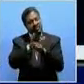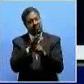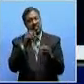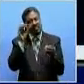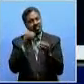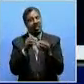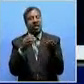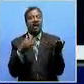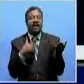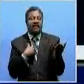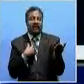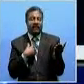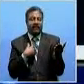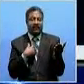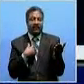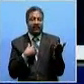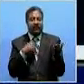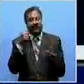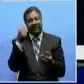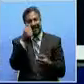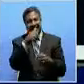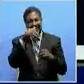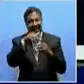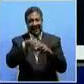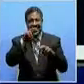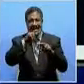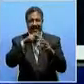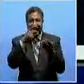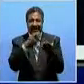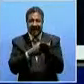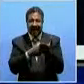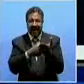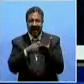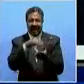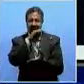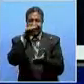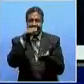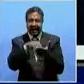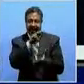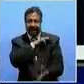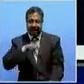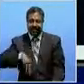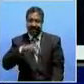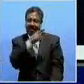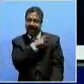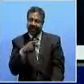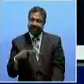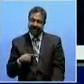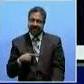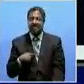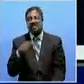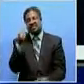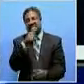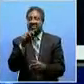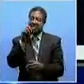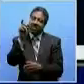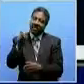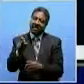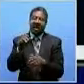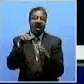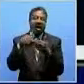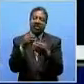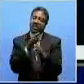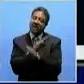responding to Mansa Central Member of Parliament, Chitalu Chilufia, who wanted to know what measures are in place to ensure Zambia is